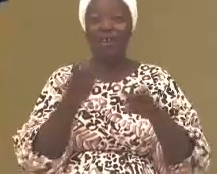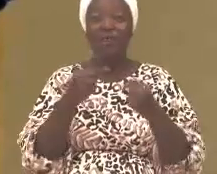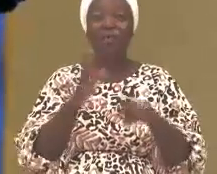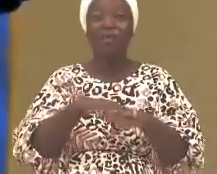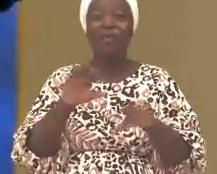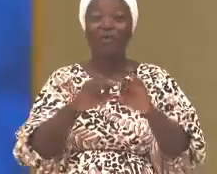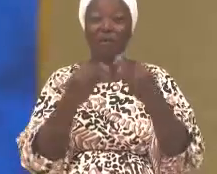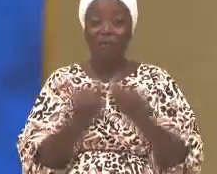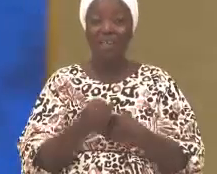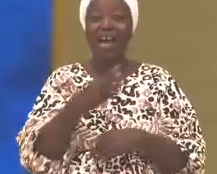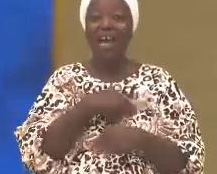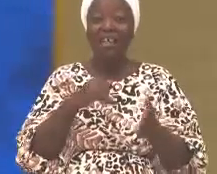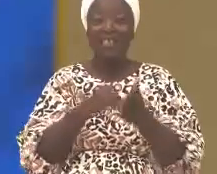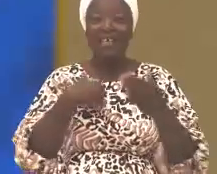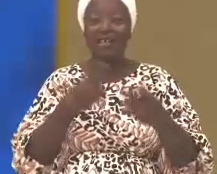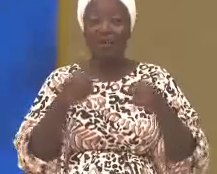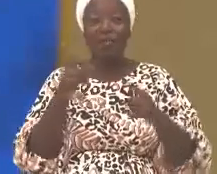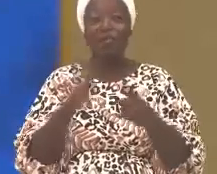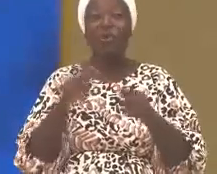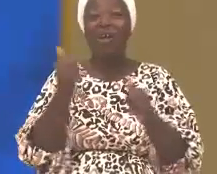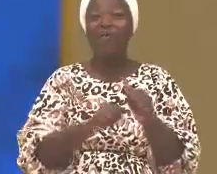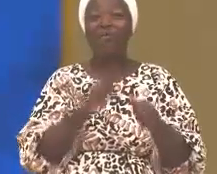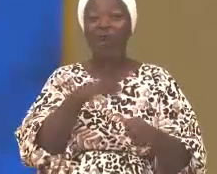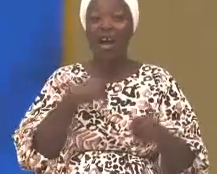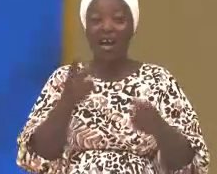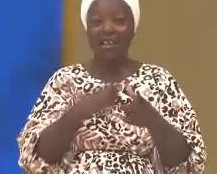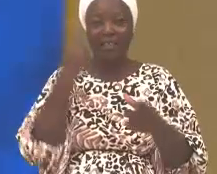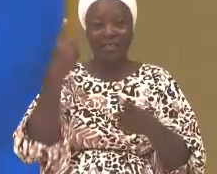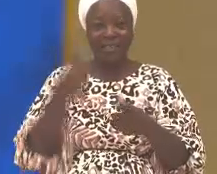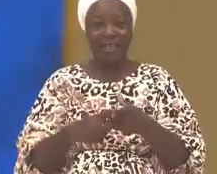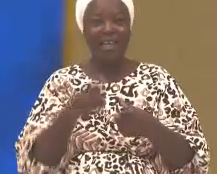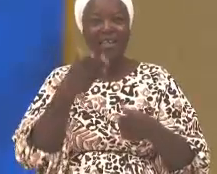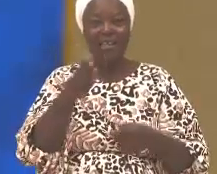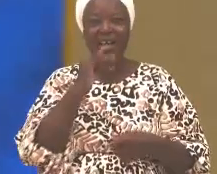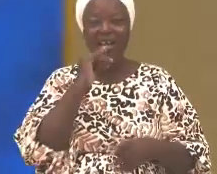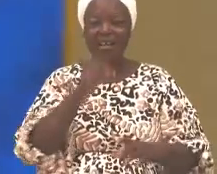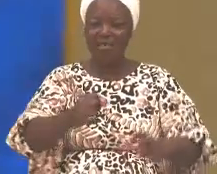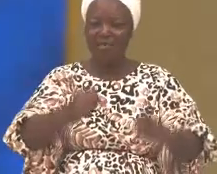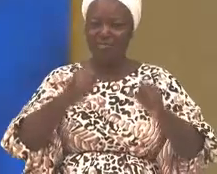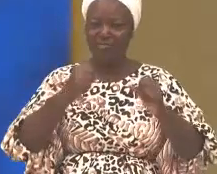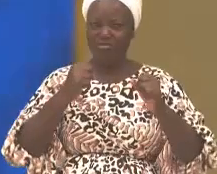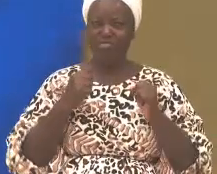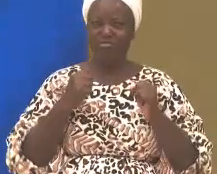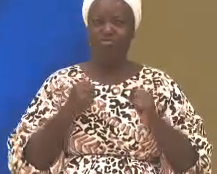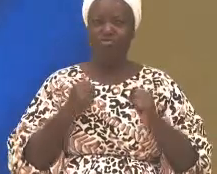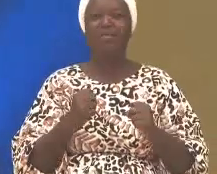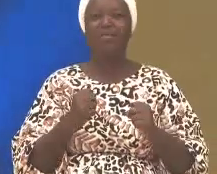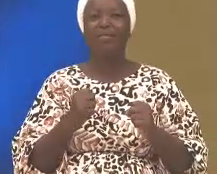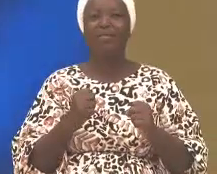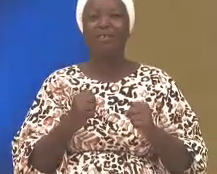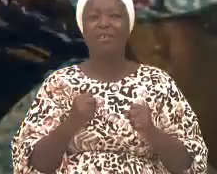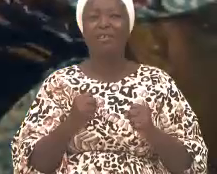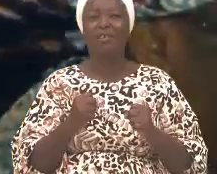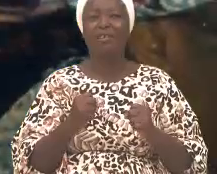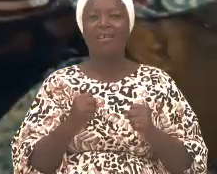come for everyone. And then there is strength. You are